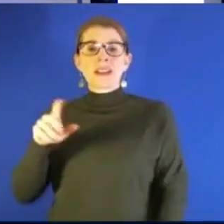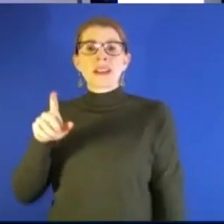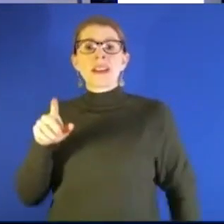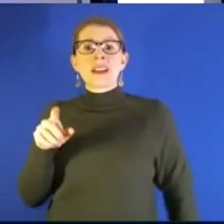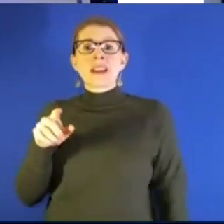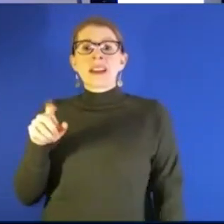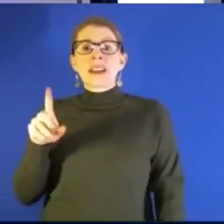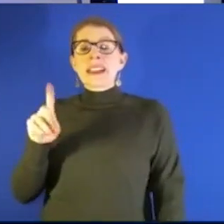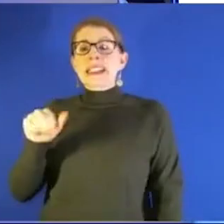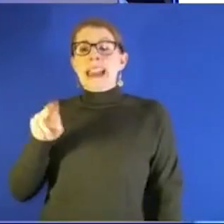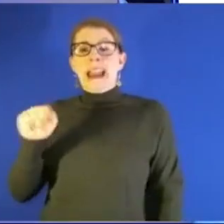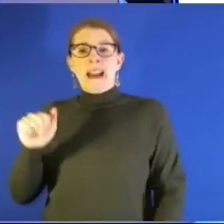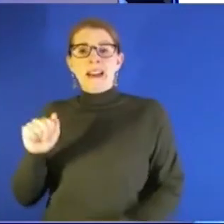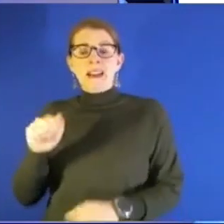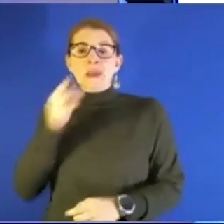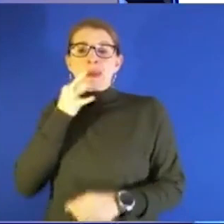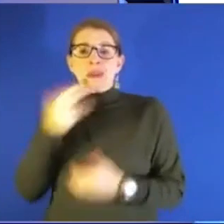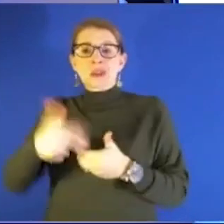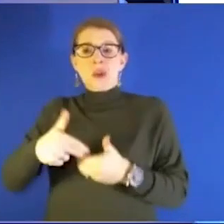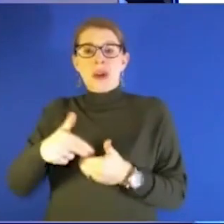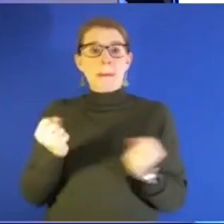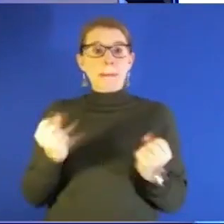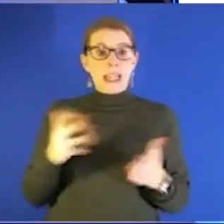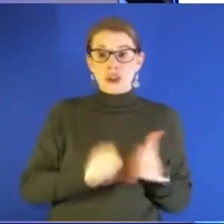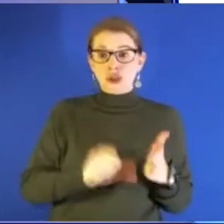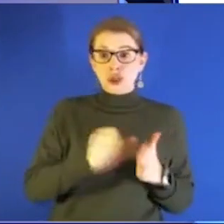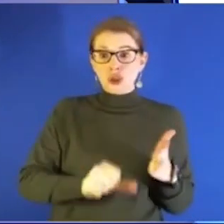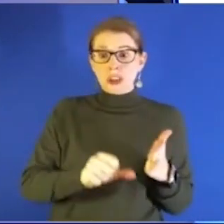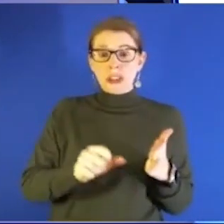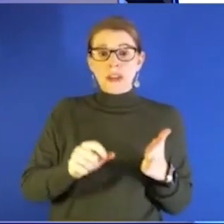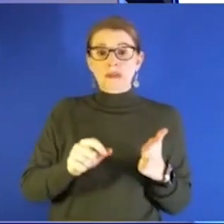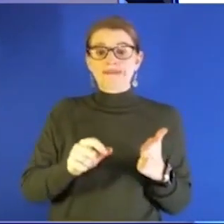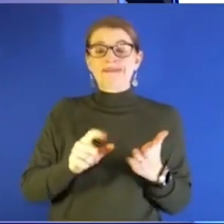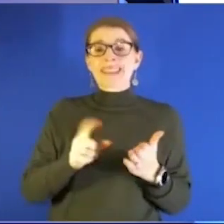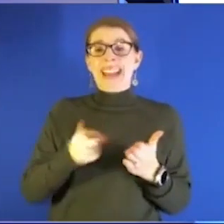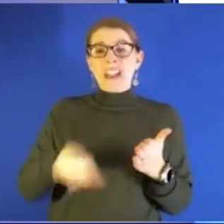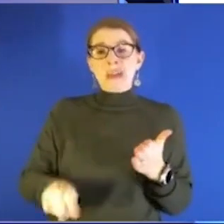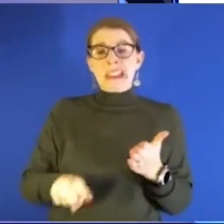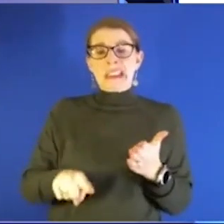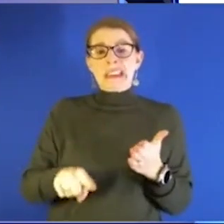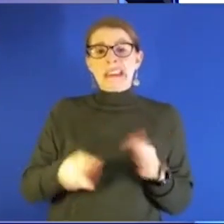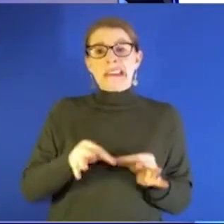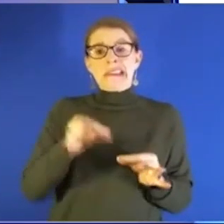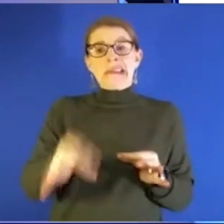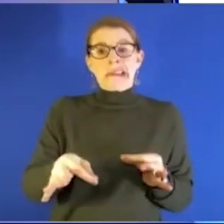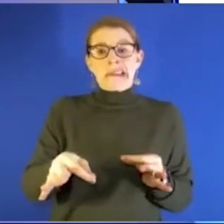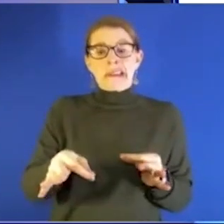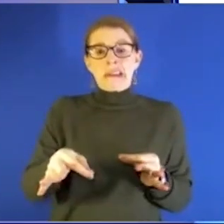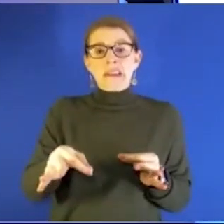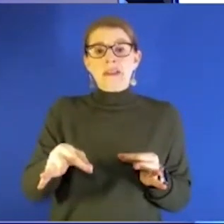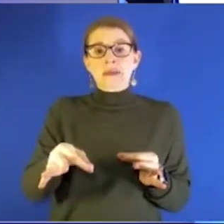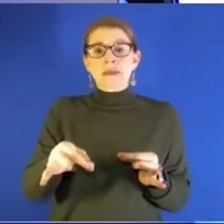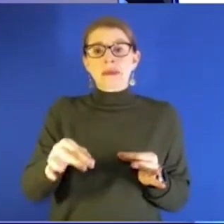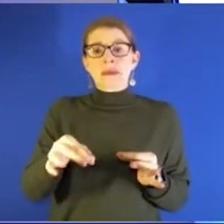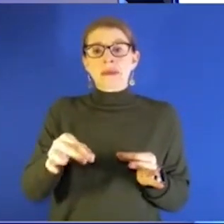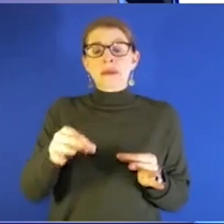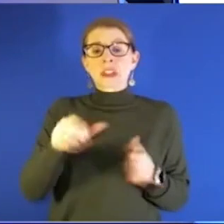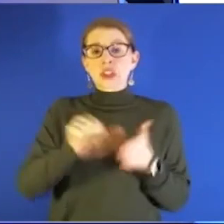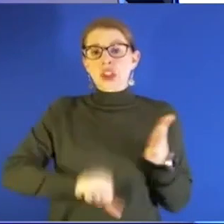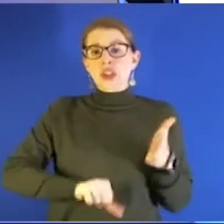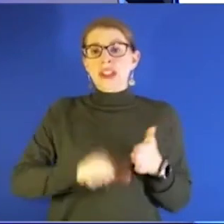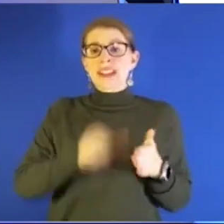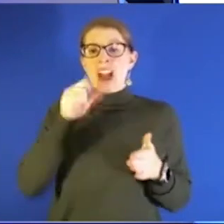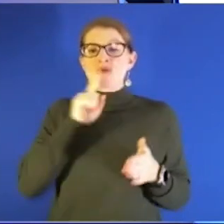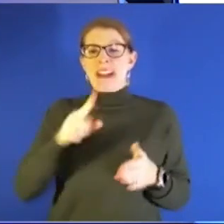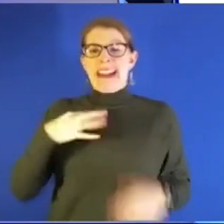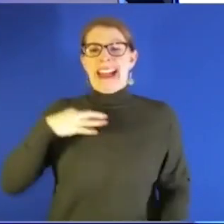because we've already cut a lot of surgeries, and we had to cut some elective surgeries last week, or they're not really elective, they're surgeries with an admission, those aren't really elective. And